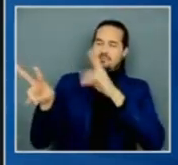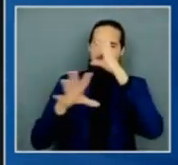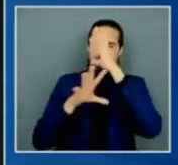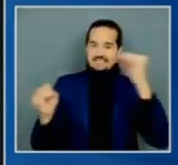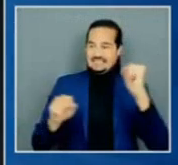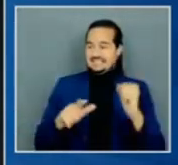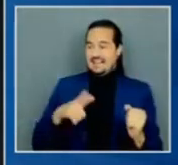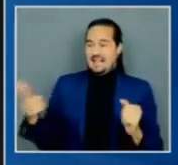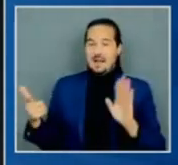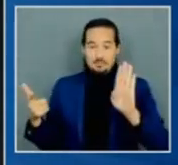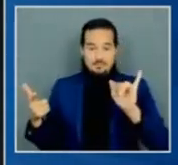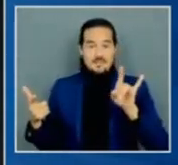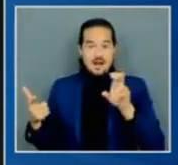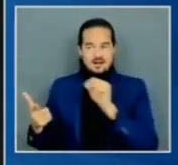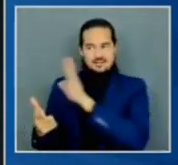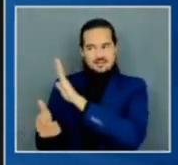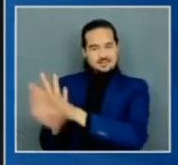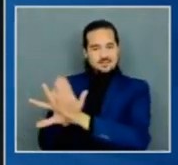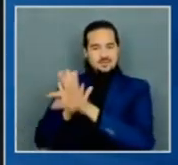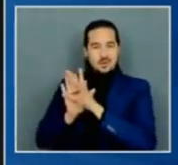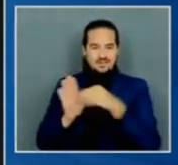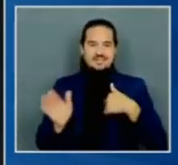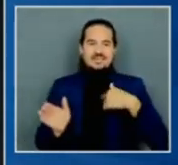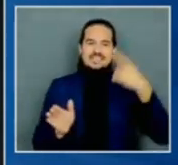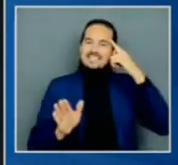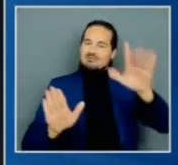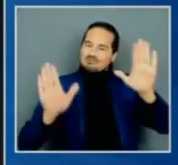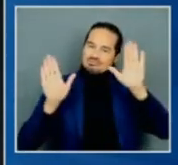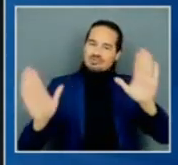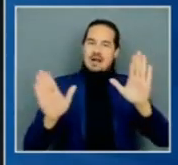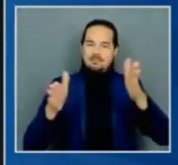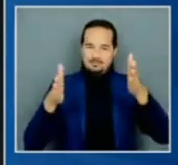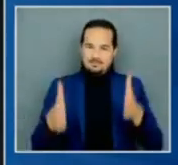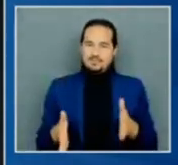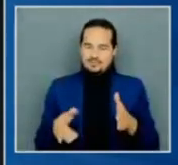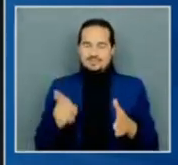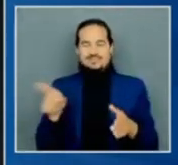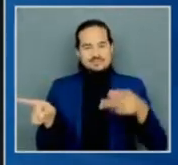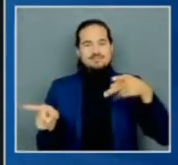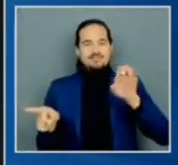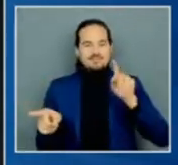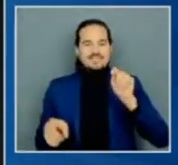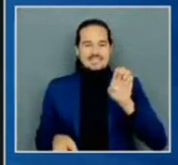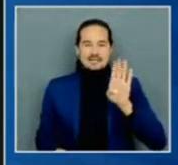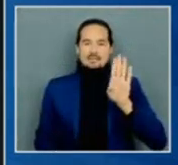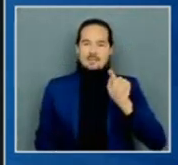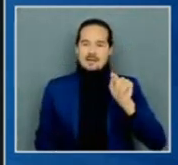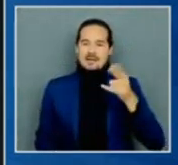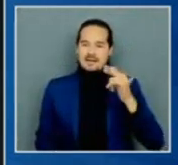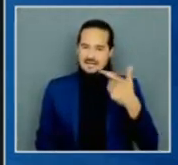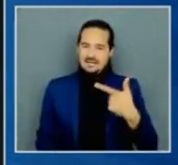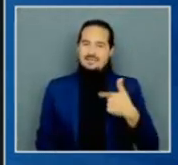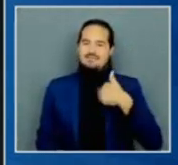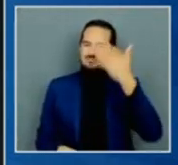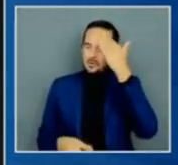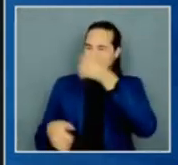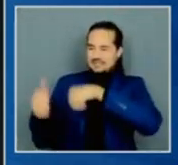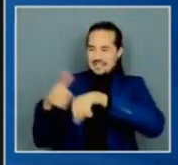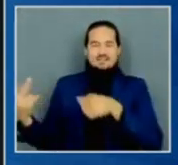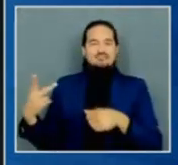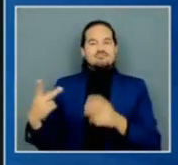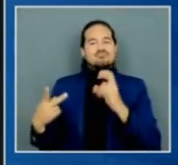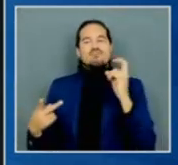spearhead this work is simply outstanding. I got to know Pete over the last couple of years. We traveled